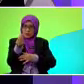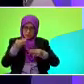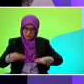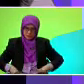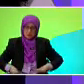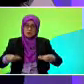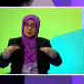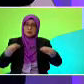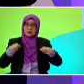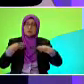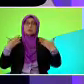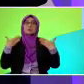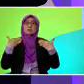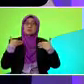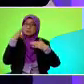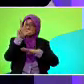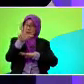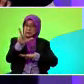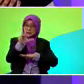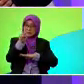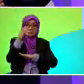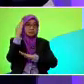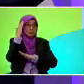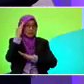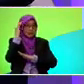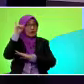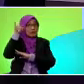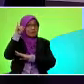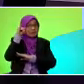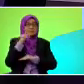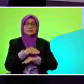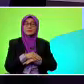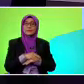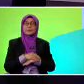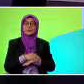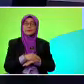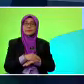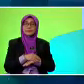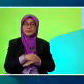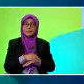are 3 that you should know. Okay, JD, can you please tell us?